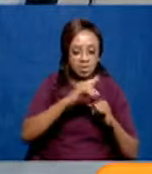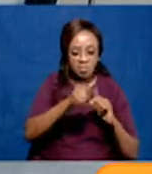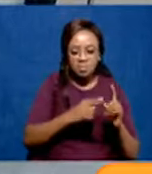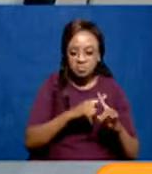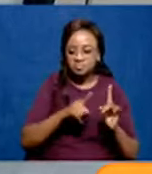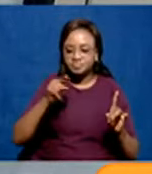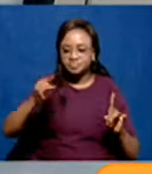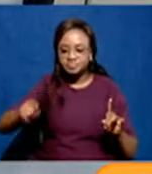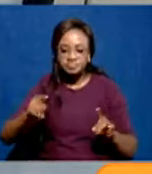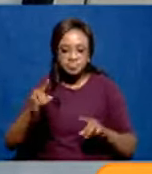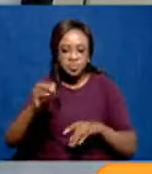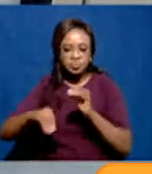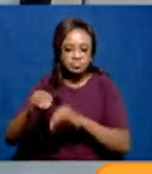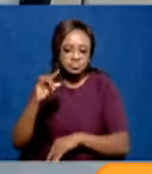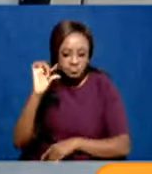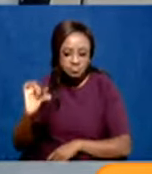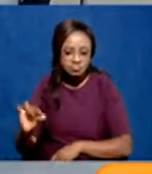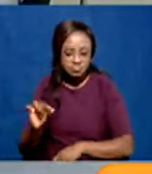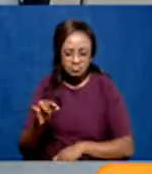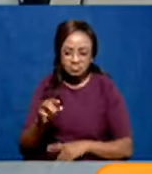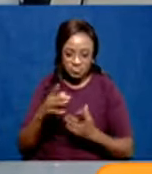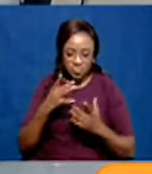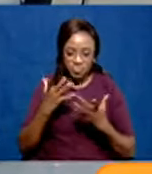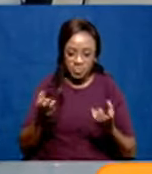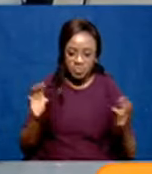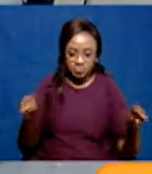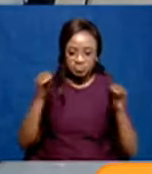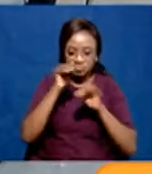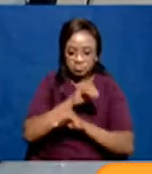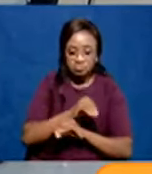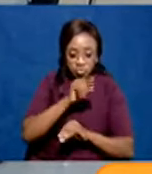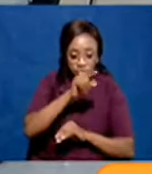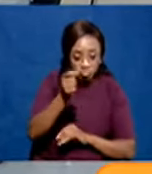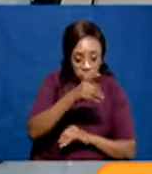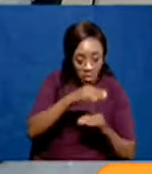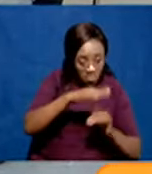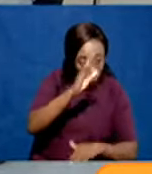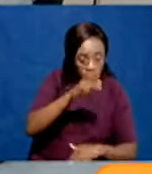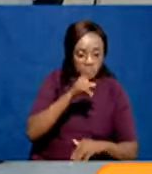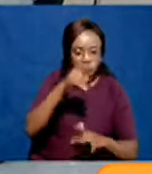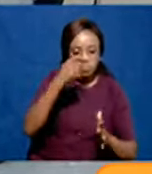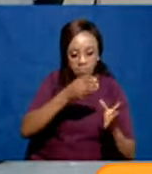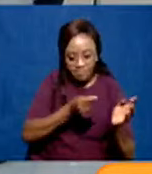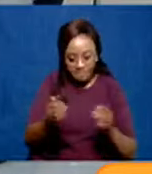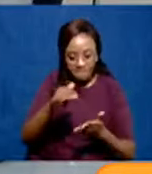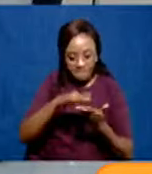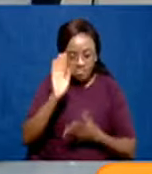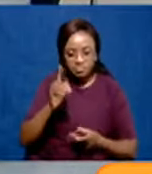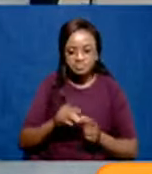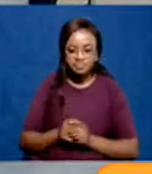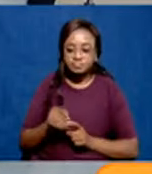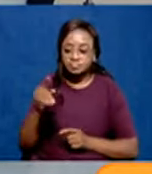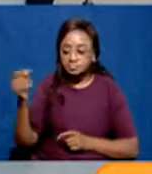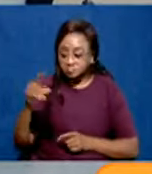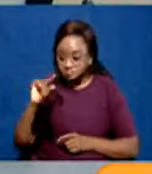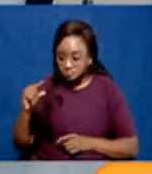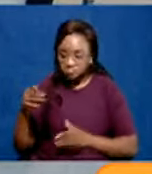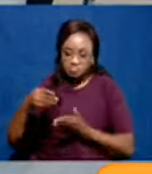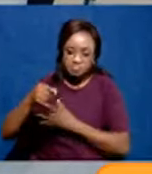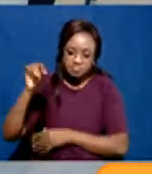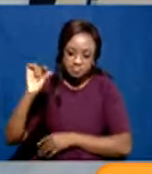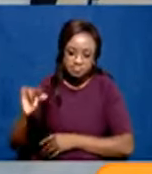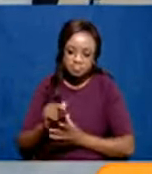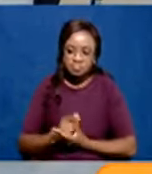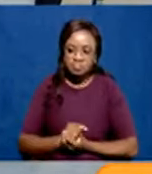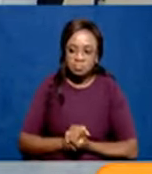earn more should actually contribute more. That's the principle of social health insurance. Out-of-pocket payments were too high. We were spending on